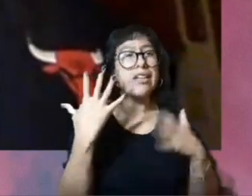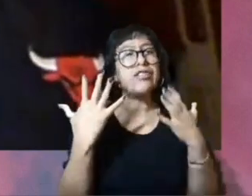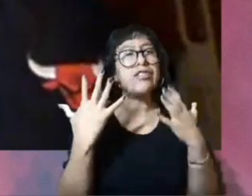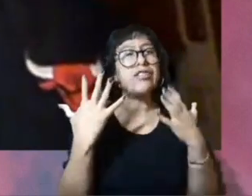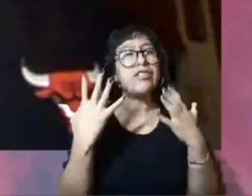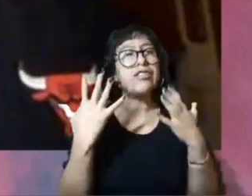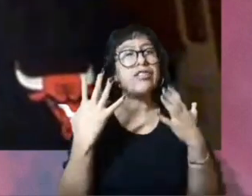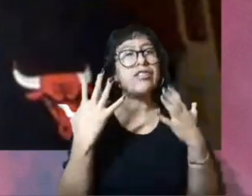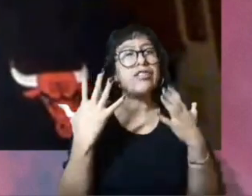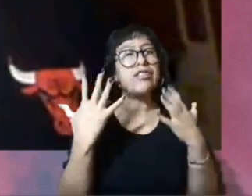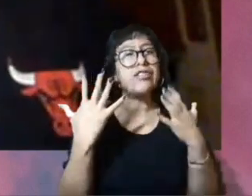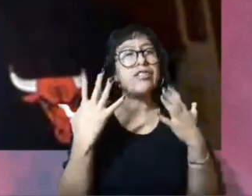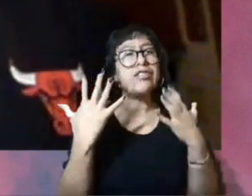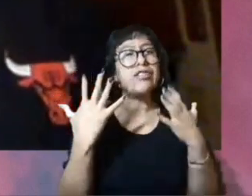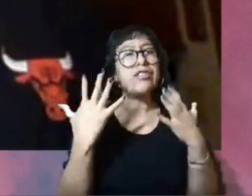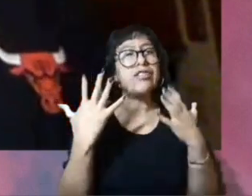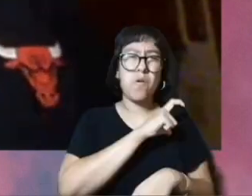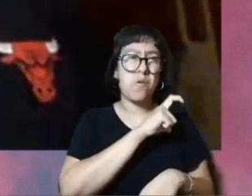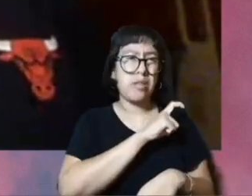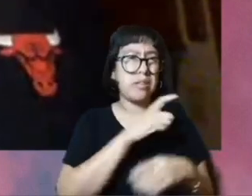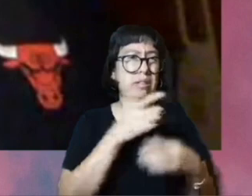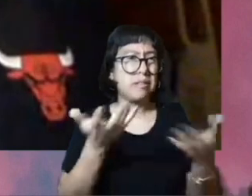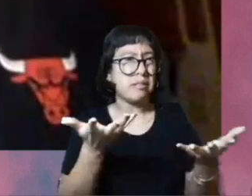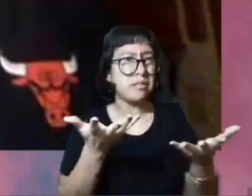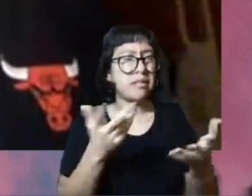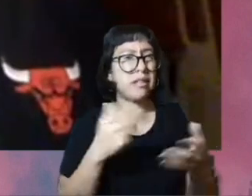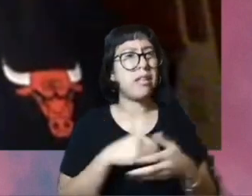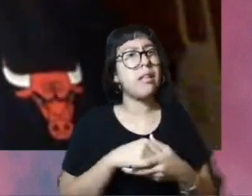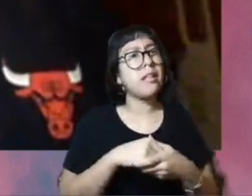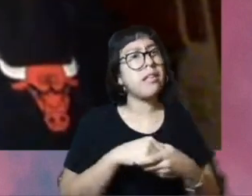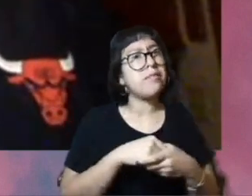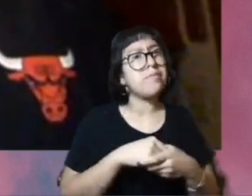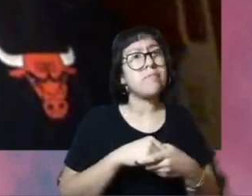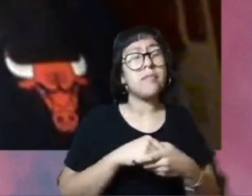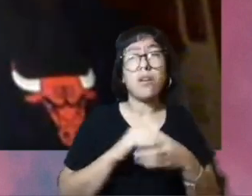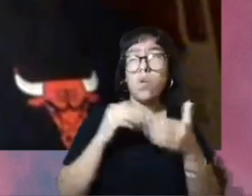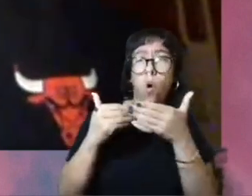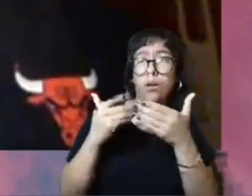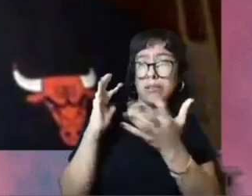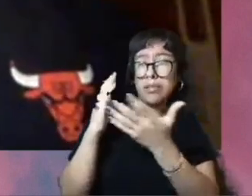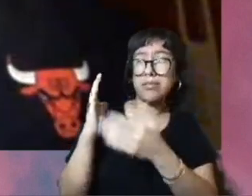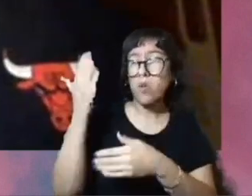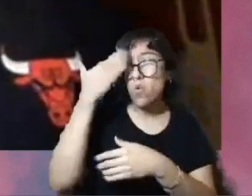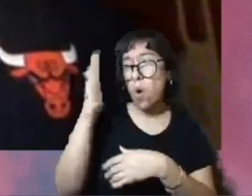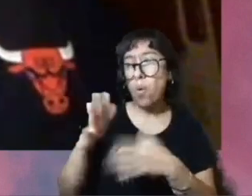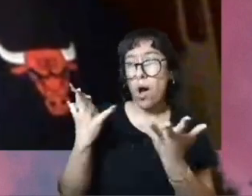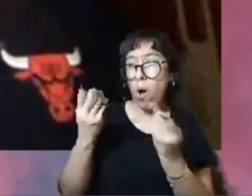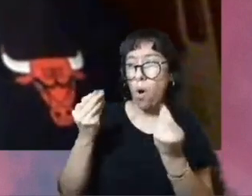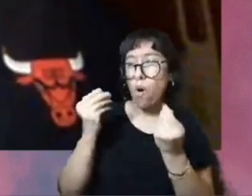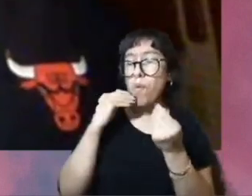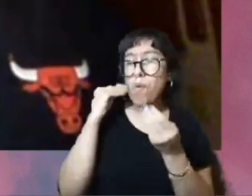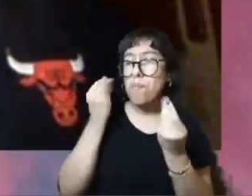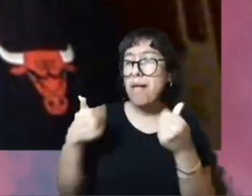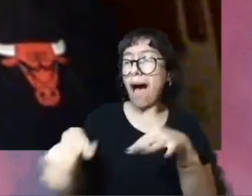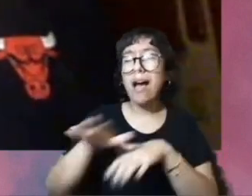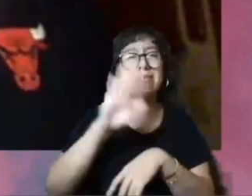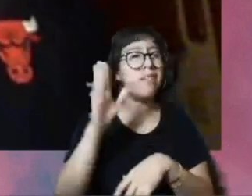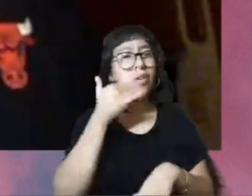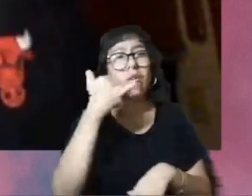the police. Closest I got to a homeland is not never calling the